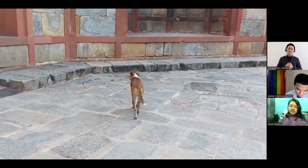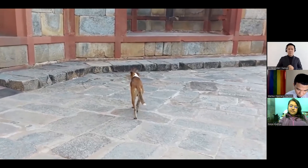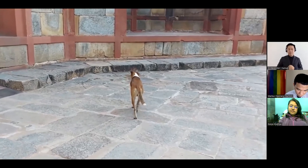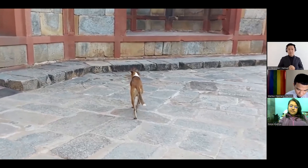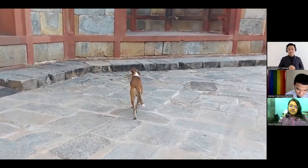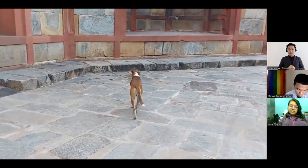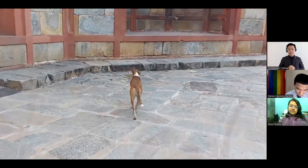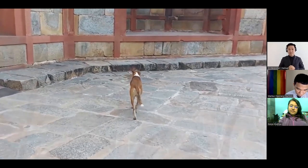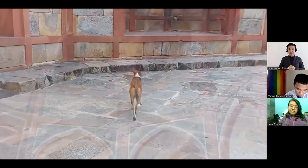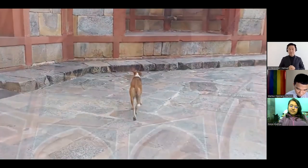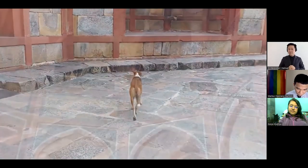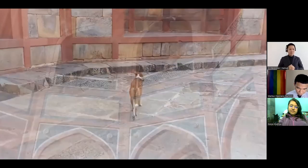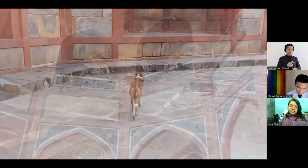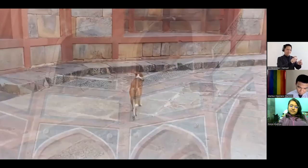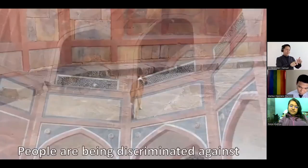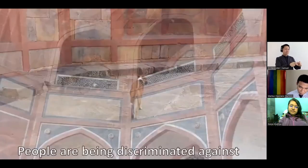People are being discriminated against.